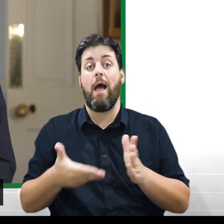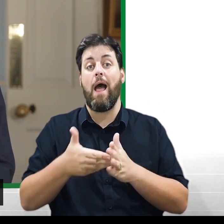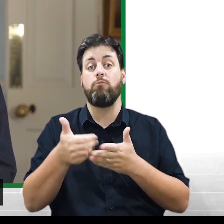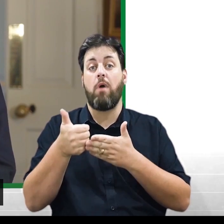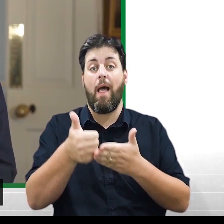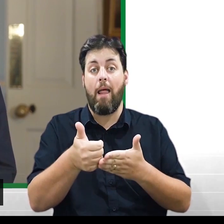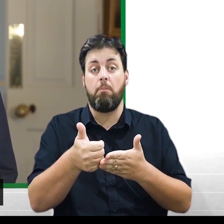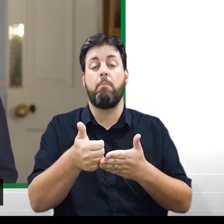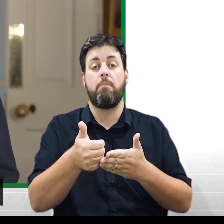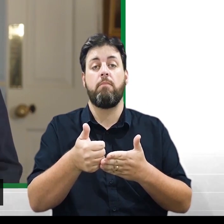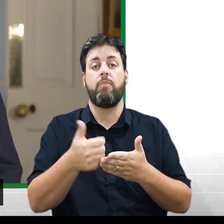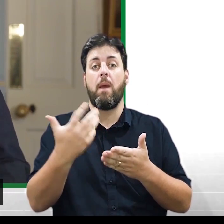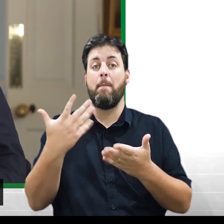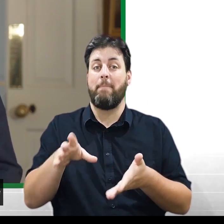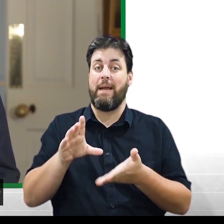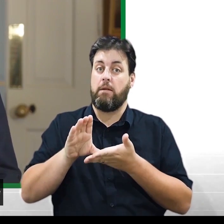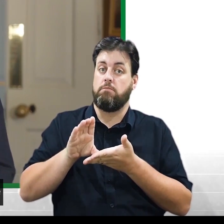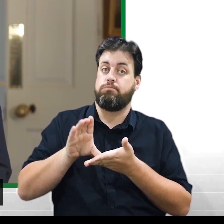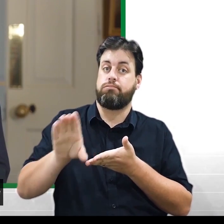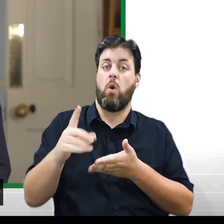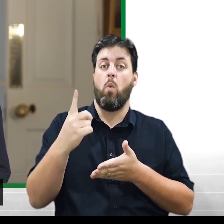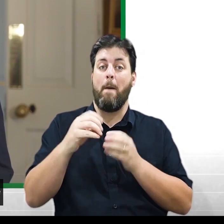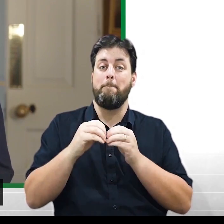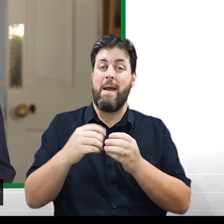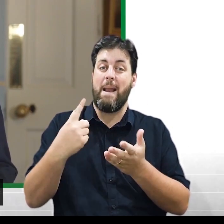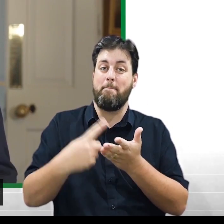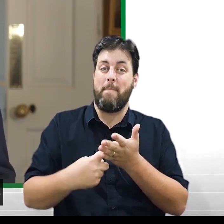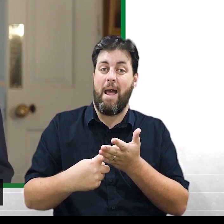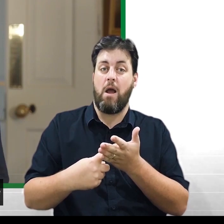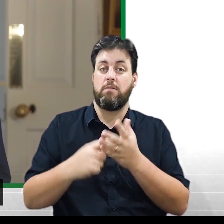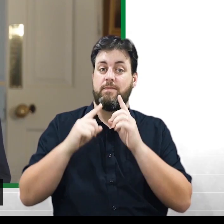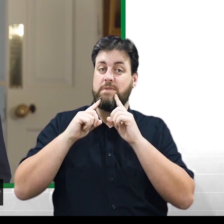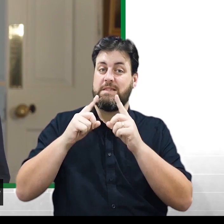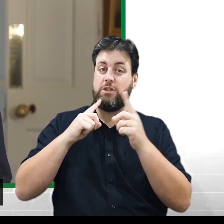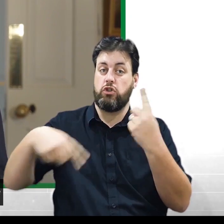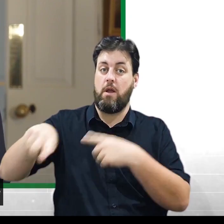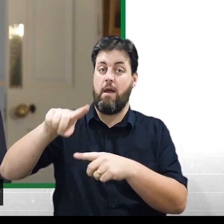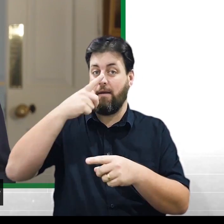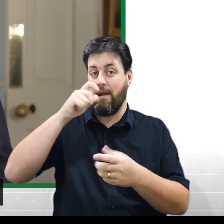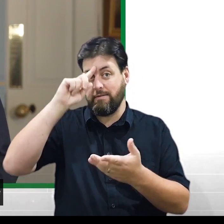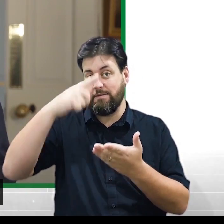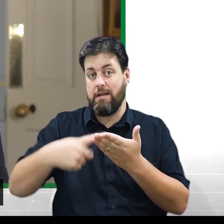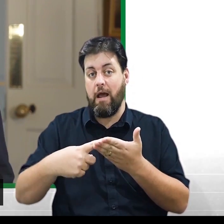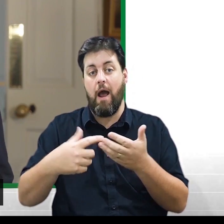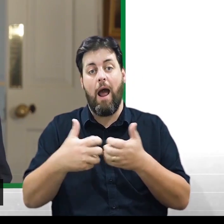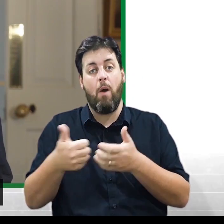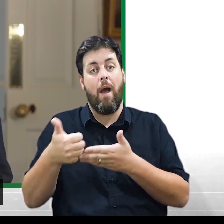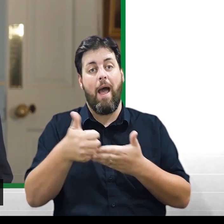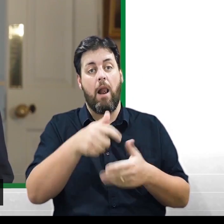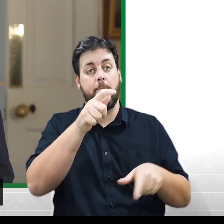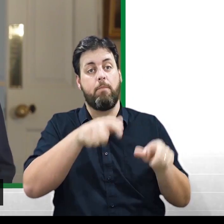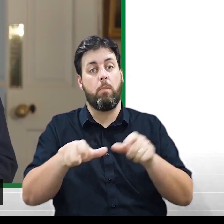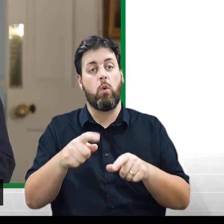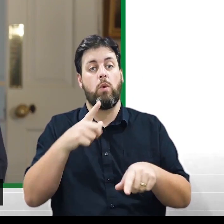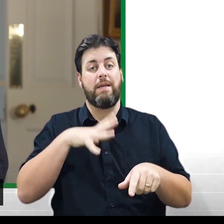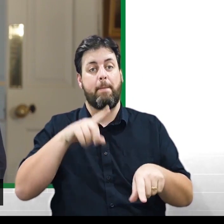extra help in catching up, we're giving £1 billion for teachers to decide the best way to support pupils who've missed out on